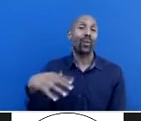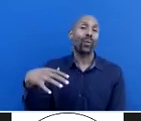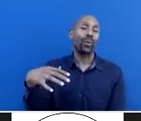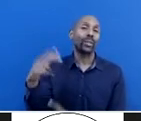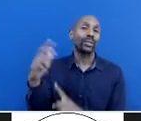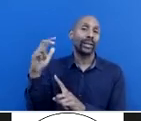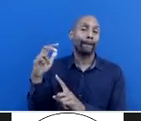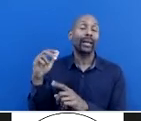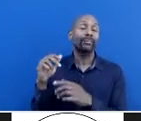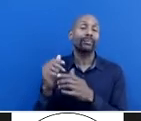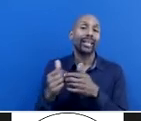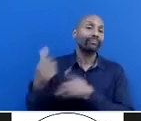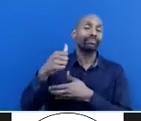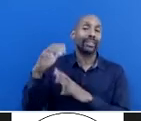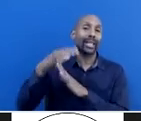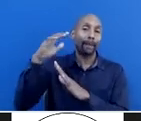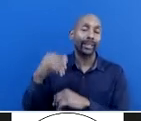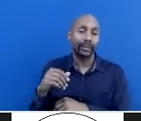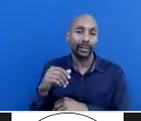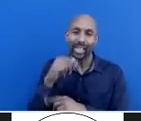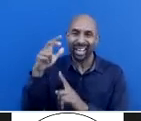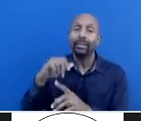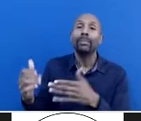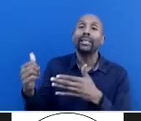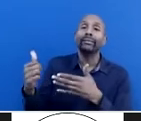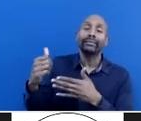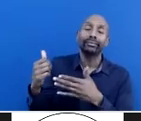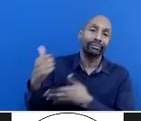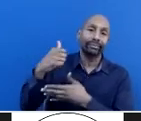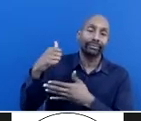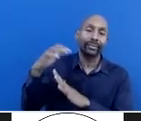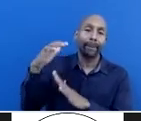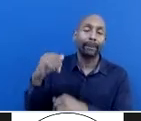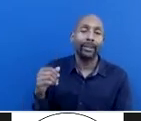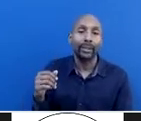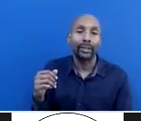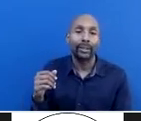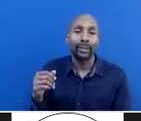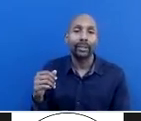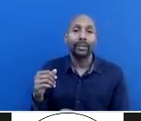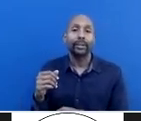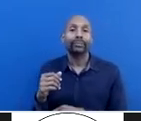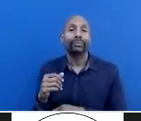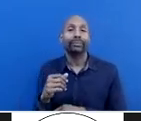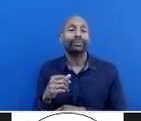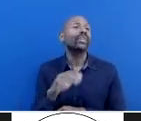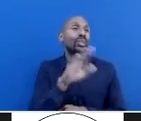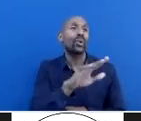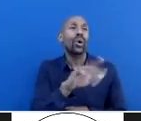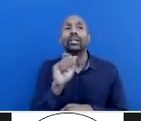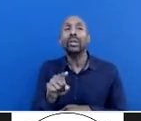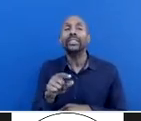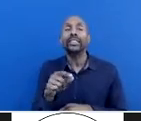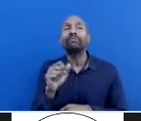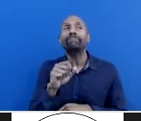Although, in response to your question, I'll change the order of presentation, and we'll talk about, what's the name of the piece?